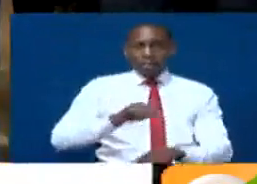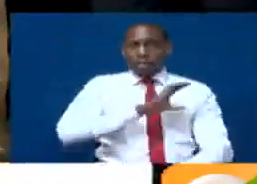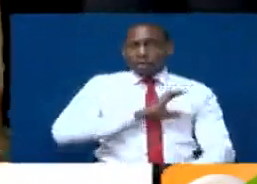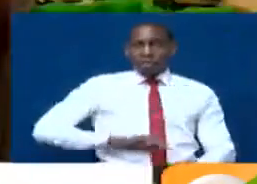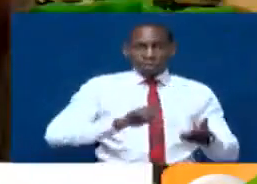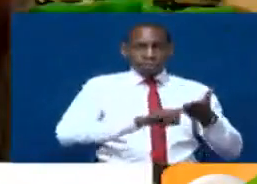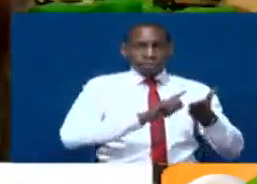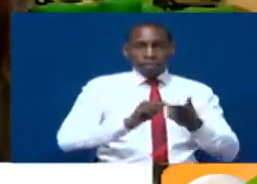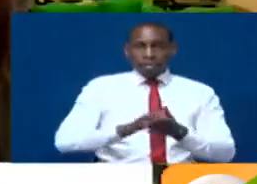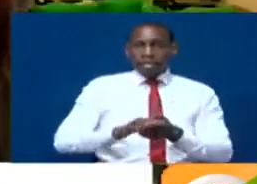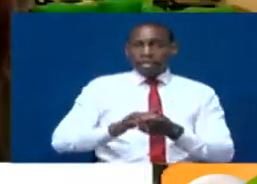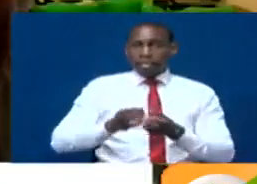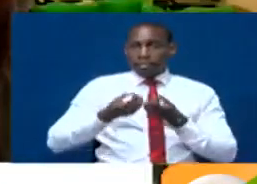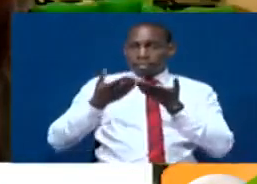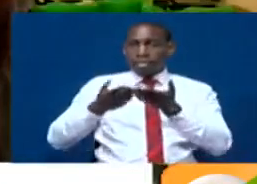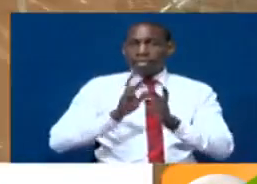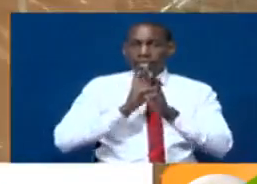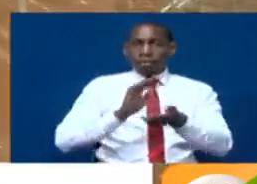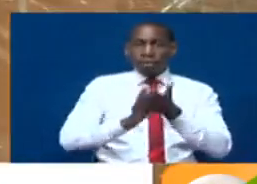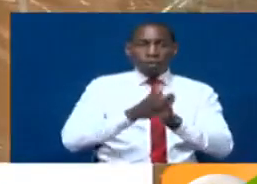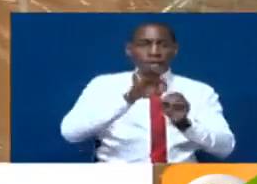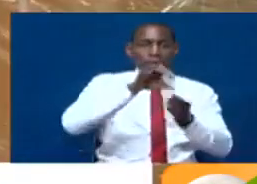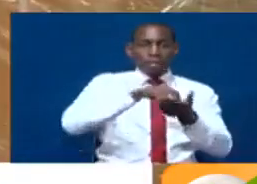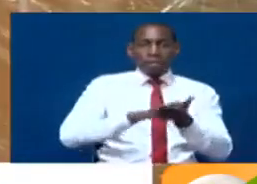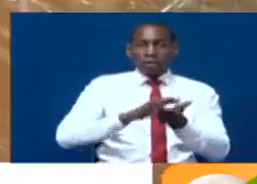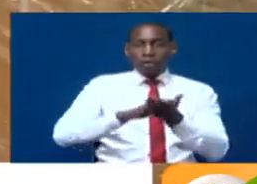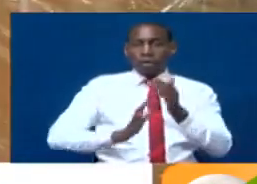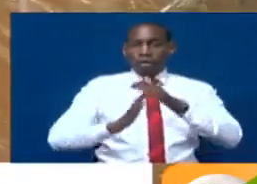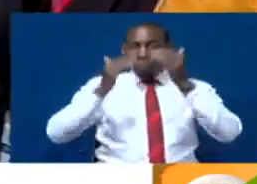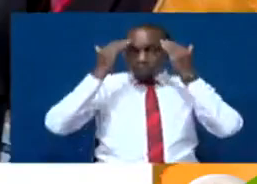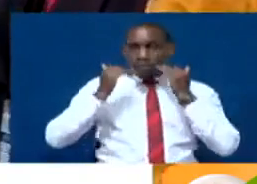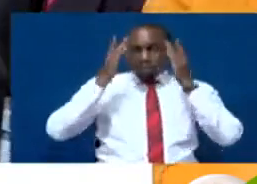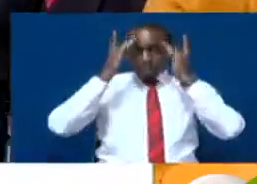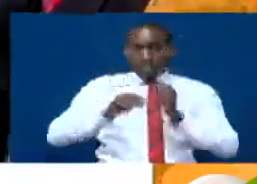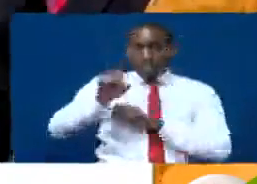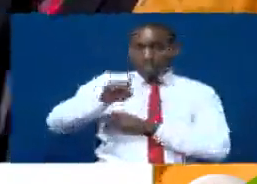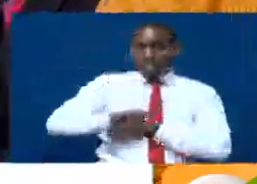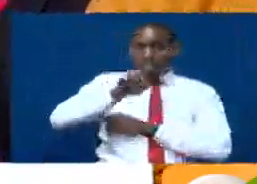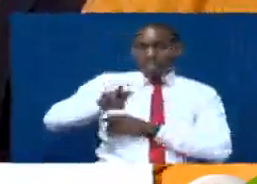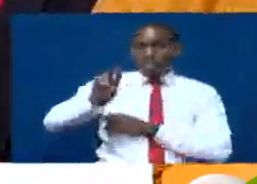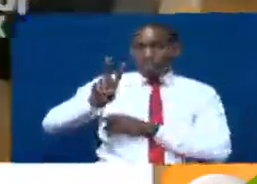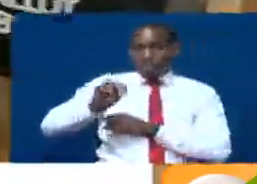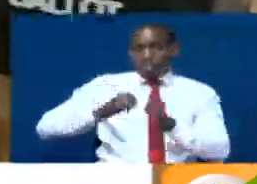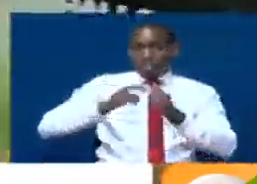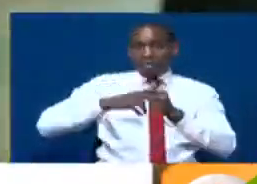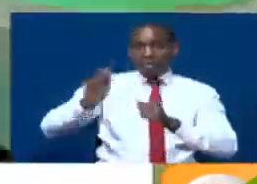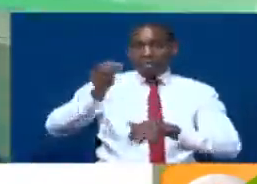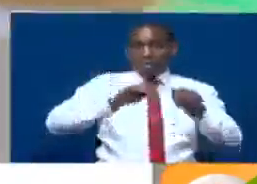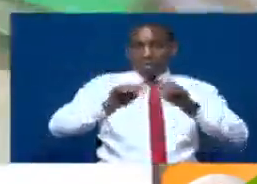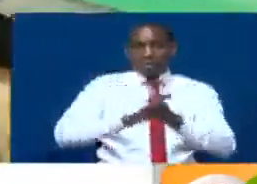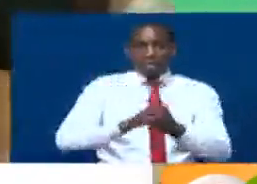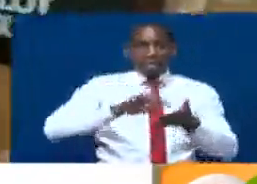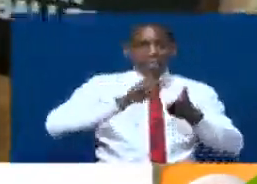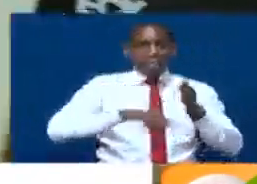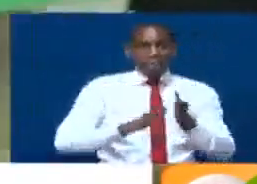of relaying results from non-existent polling stations in the Supreme Court verdict that annulled the 2017 presidential results. As